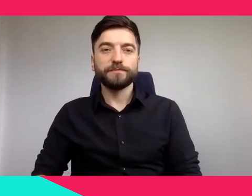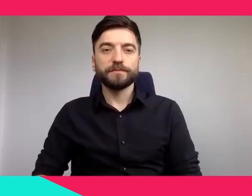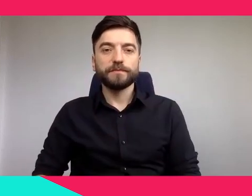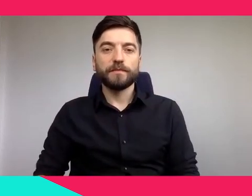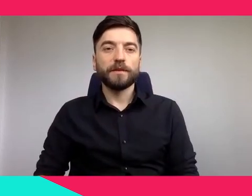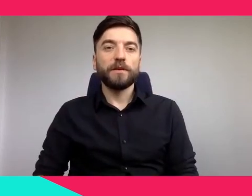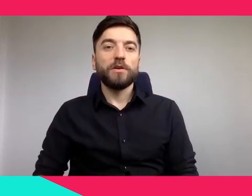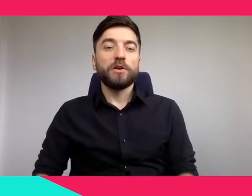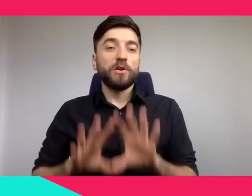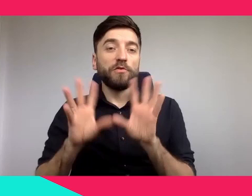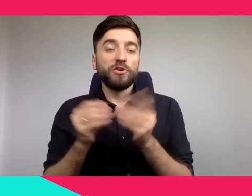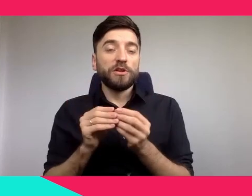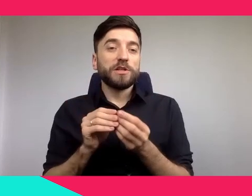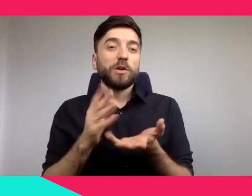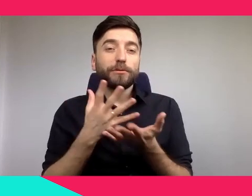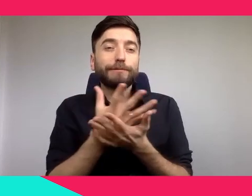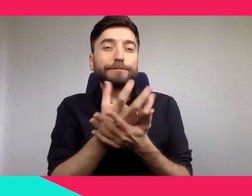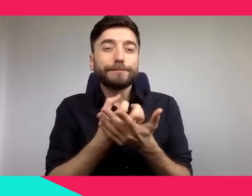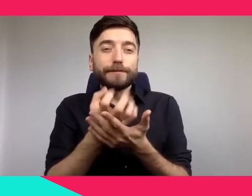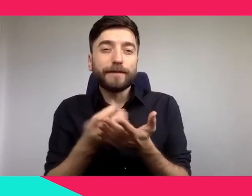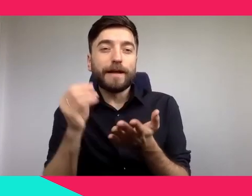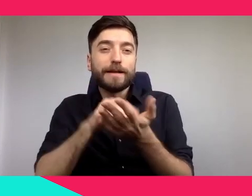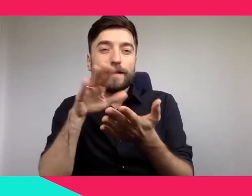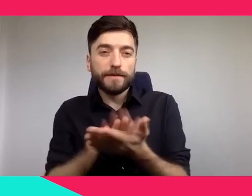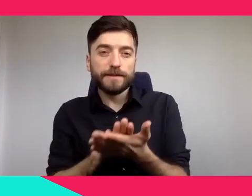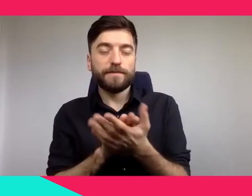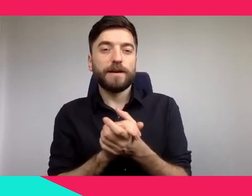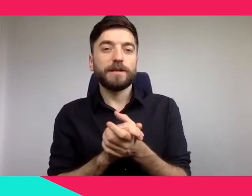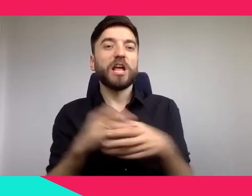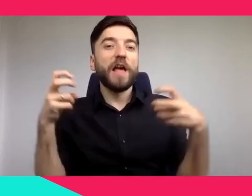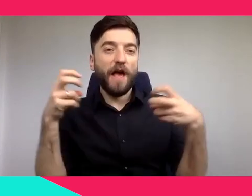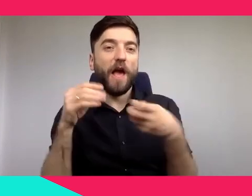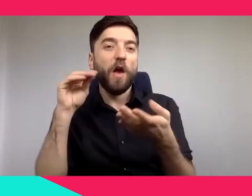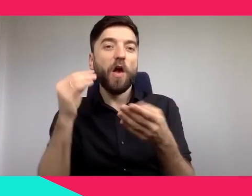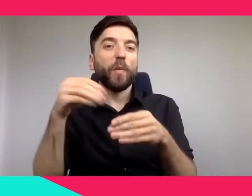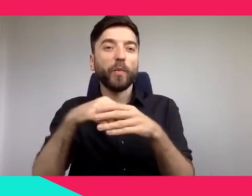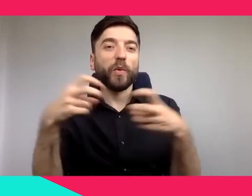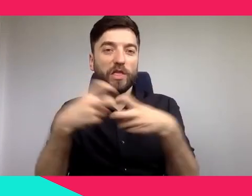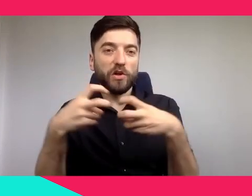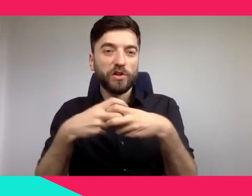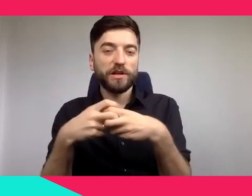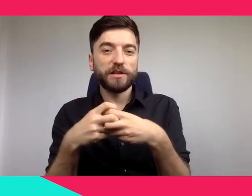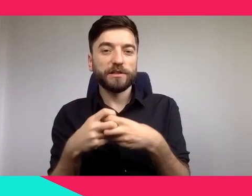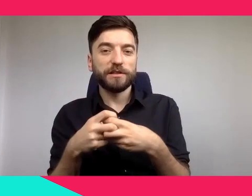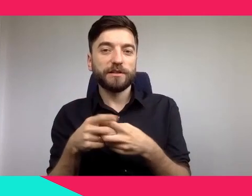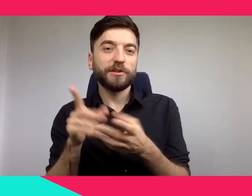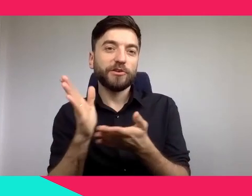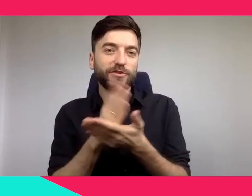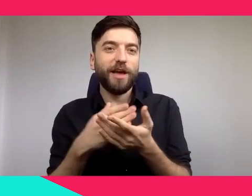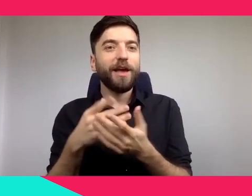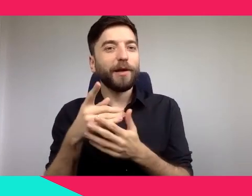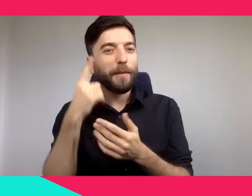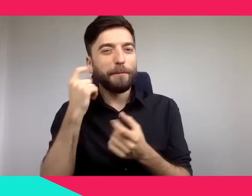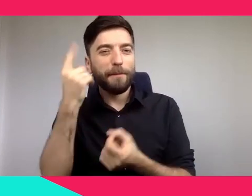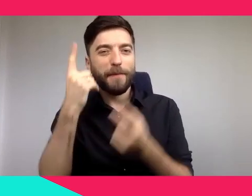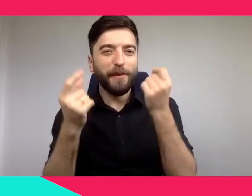A lot of people were very creative with one of our highlights, the milkmaid. And as you can